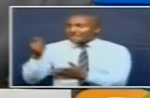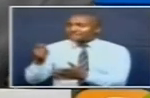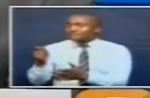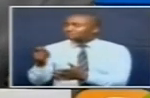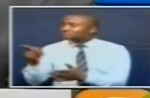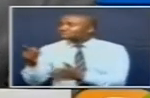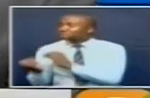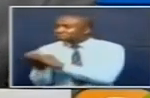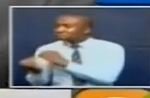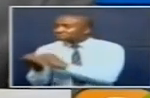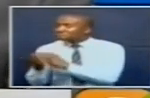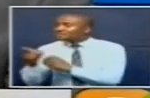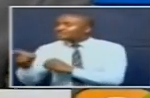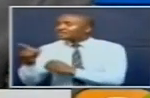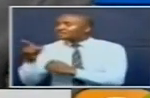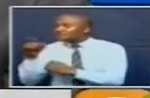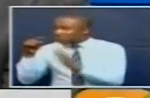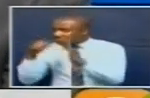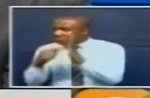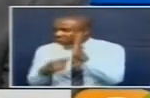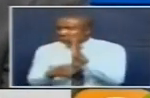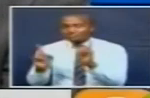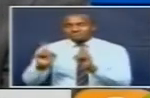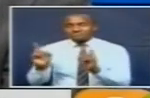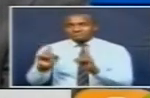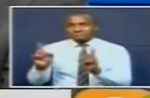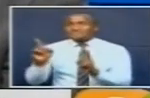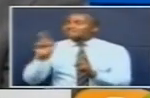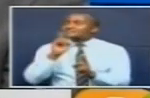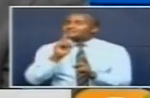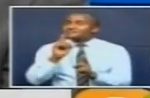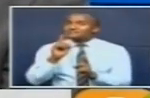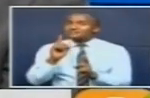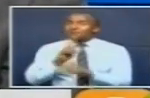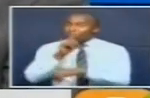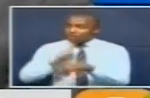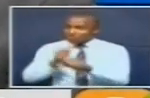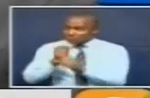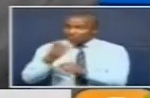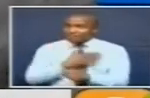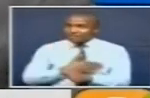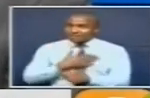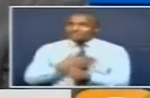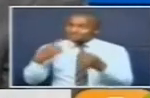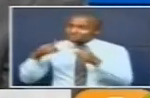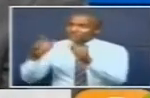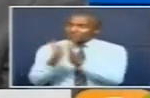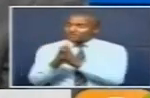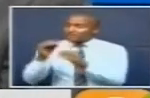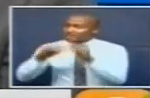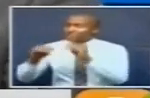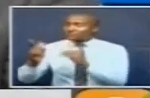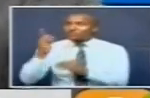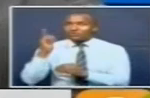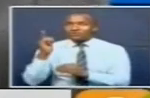merits of those arguments. So towards the end, he just said, and when you do these things, please make sure that you comply with the elections law. But we